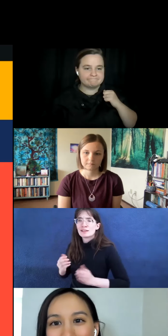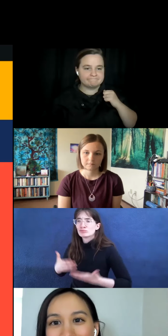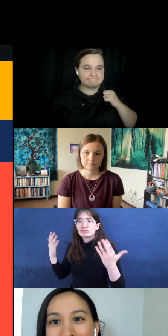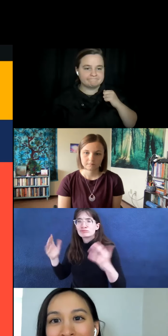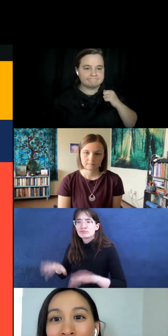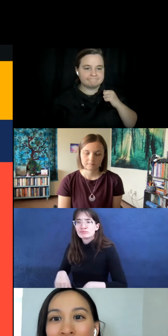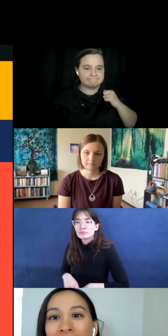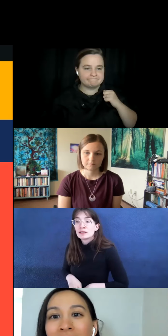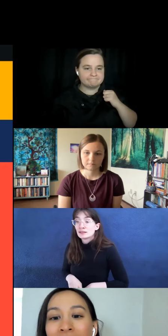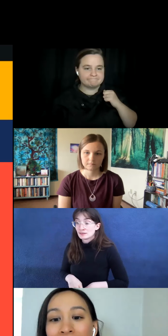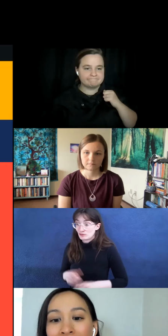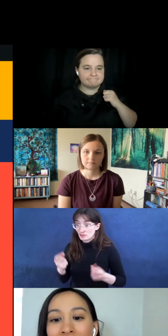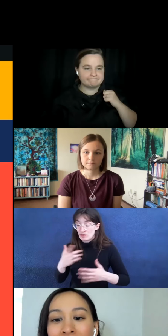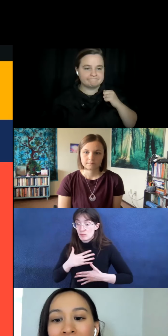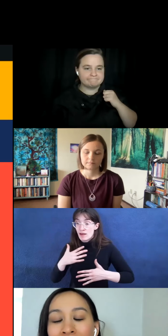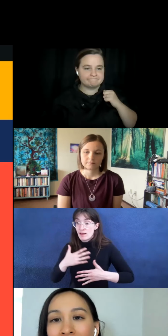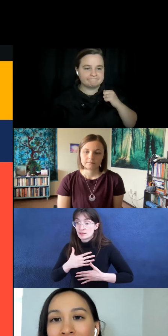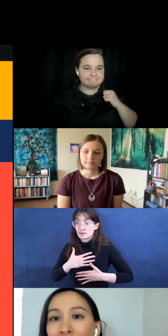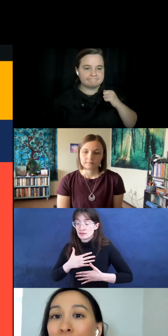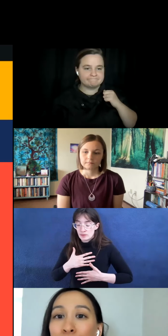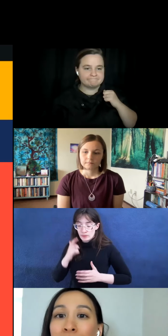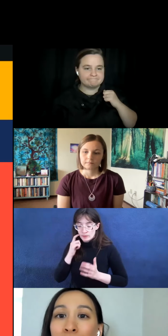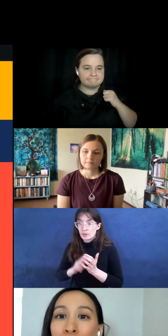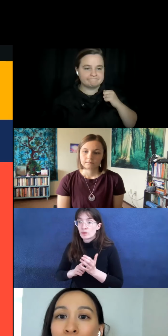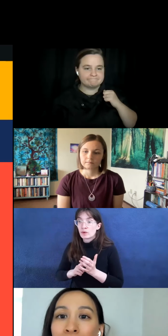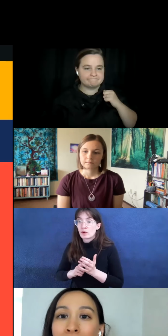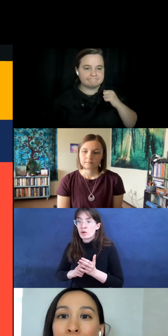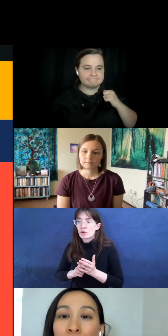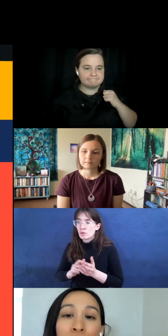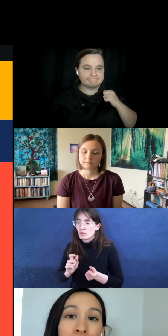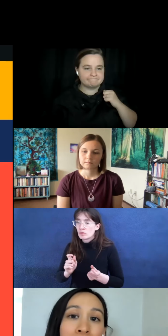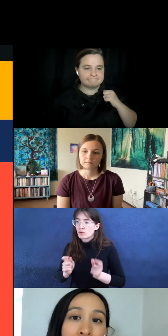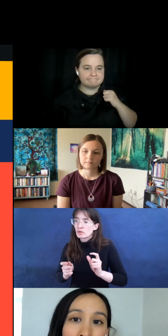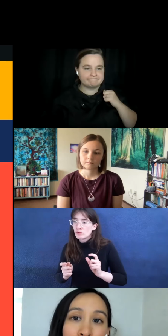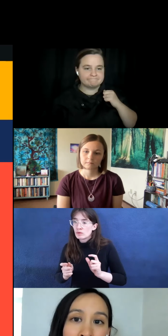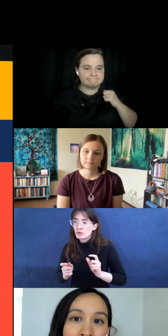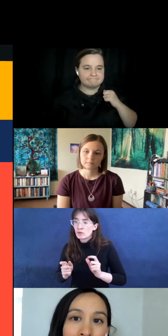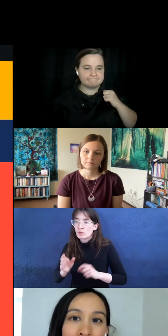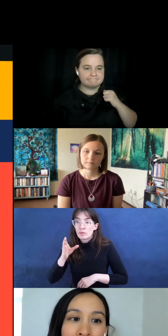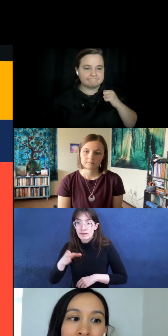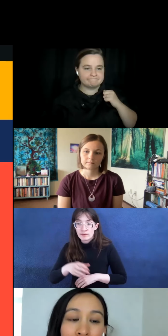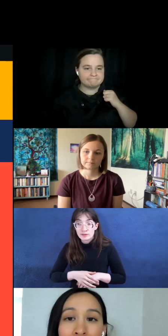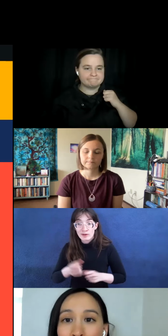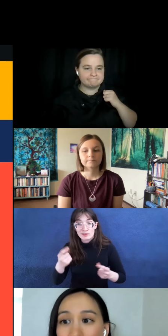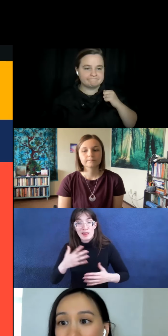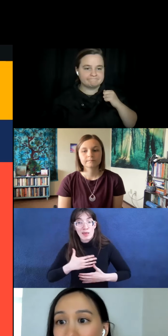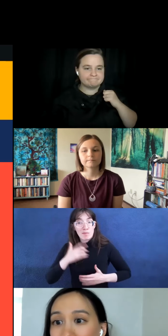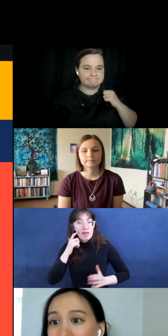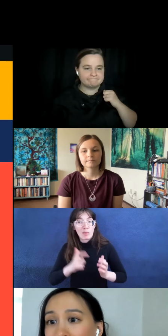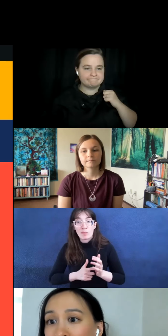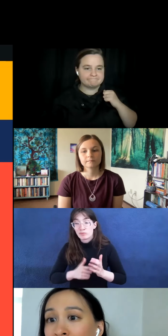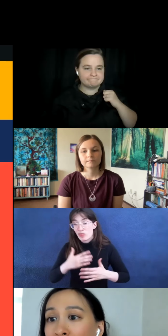going to be a slight shift in that. And also knowing that breath awareness can be triggering to clients. So that's